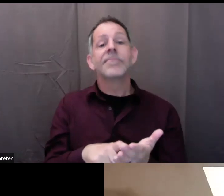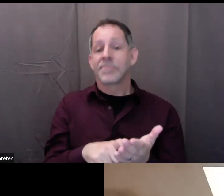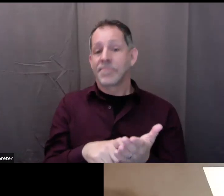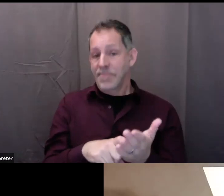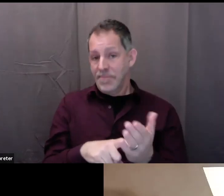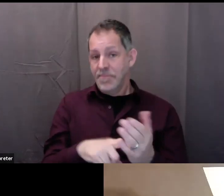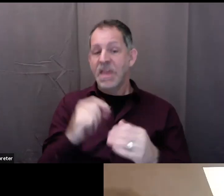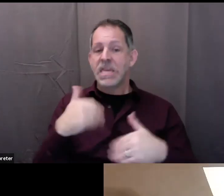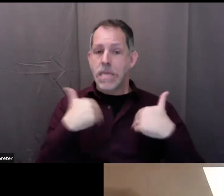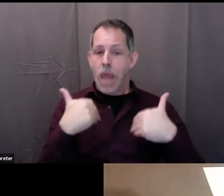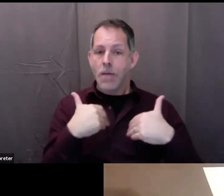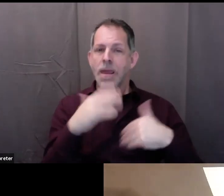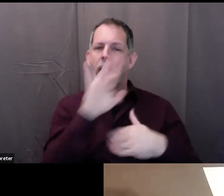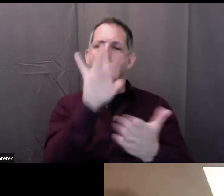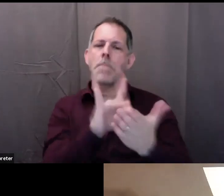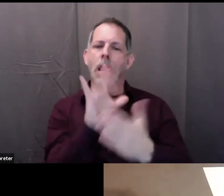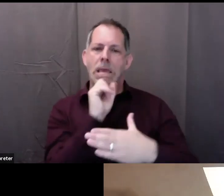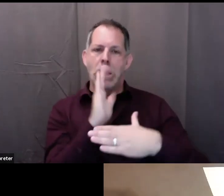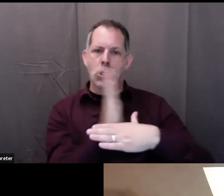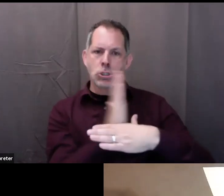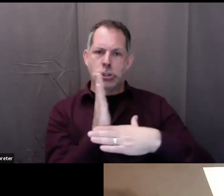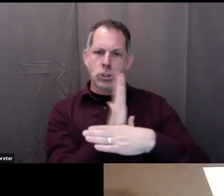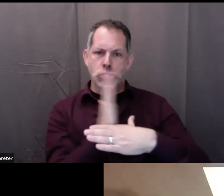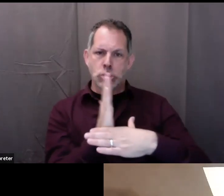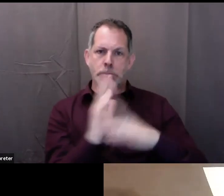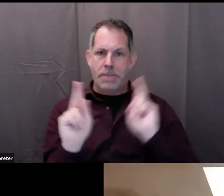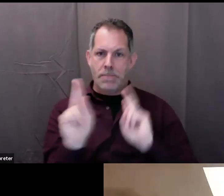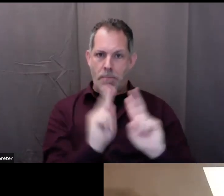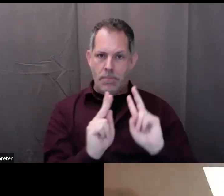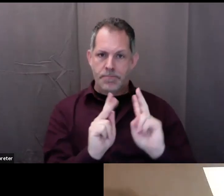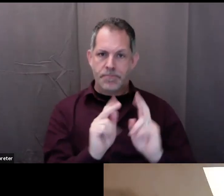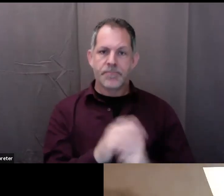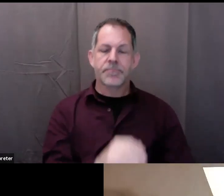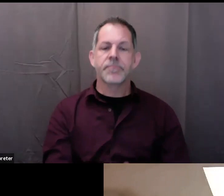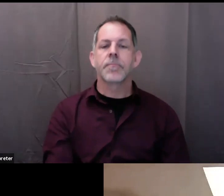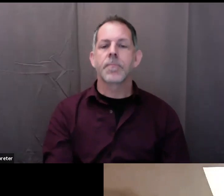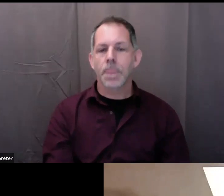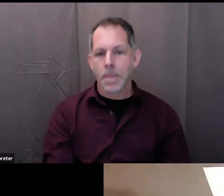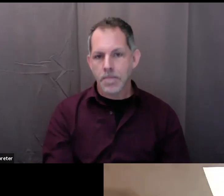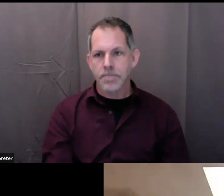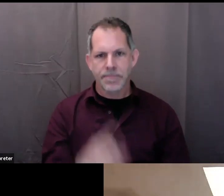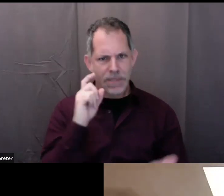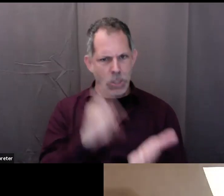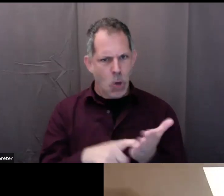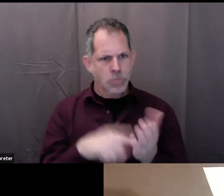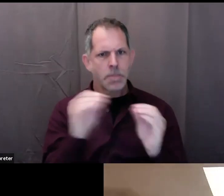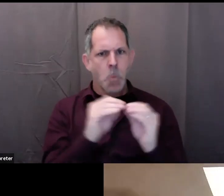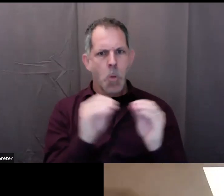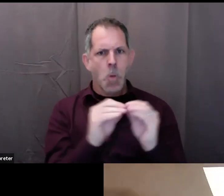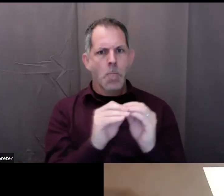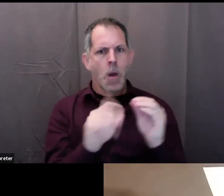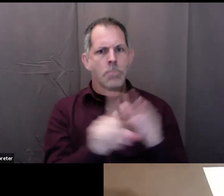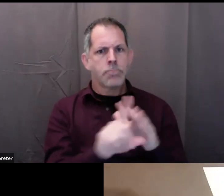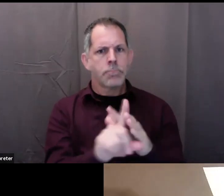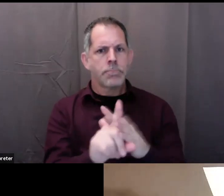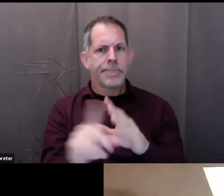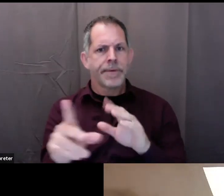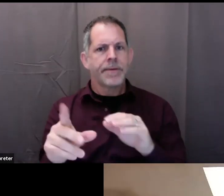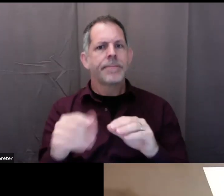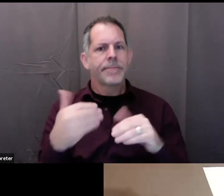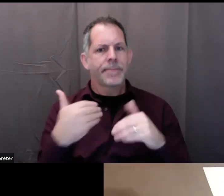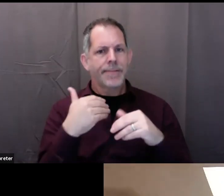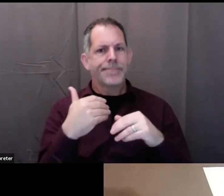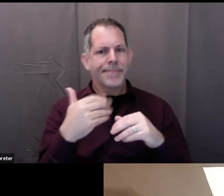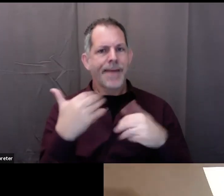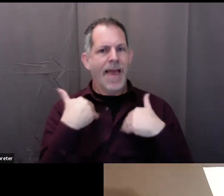age range as we move across time. Now that makes sense overall, given that back in January,